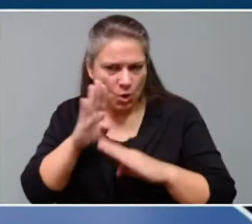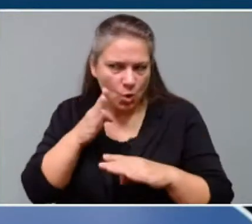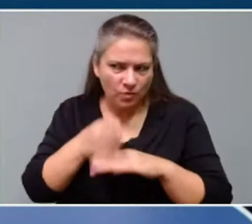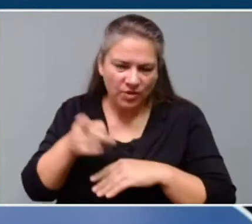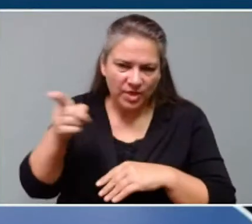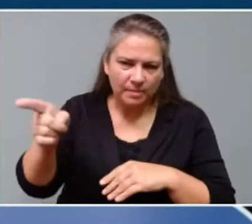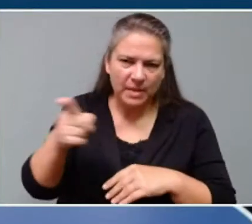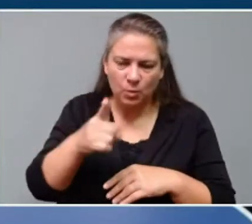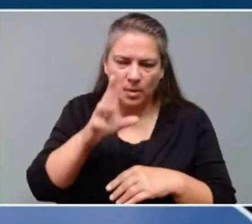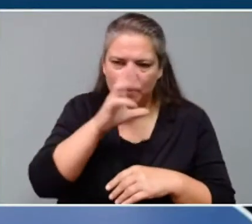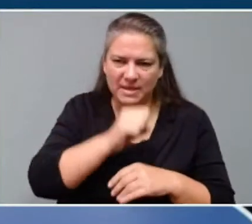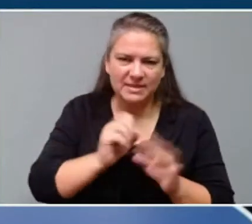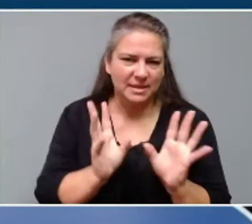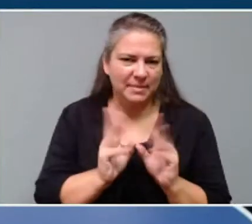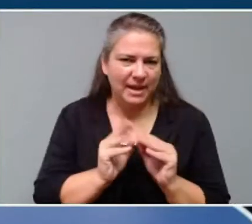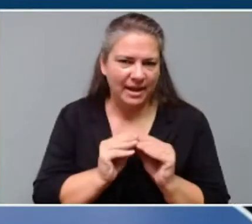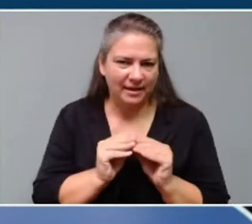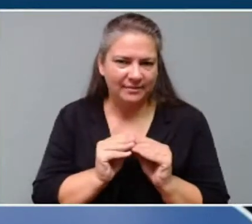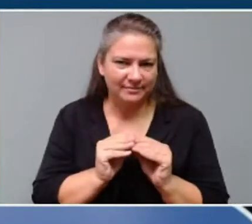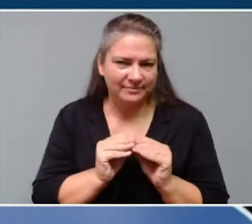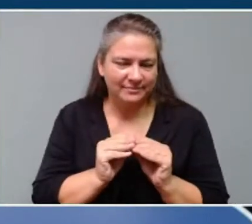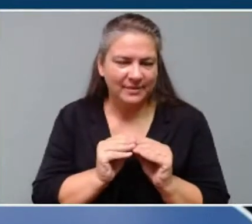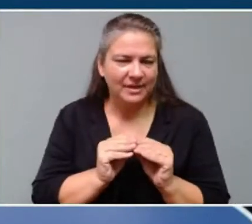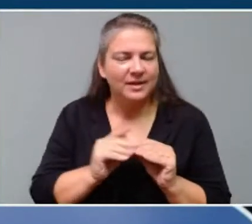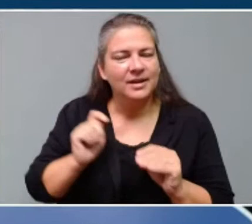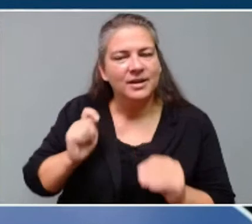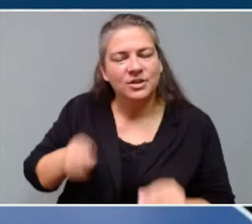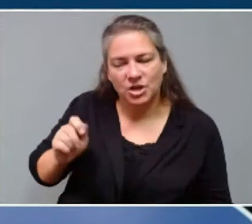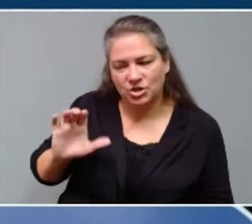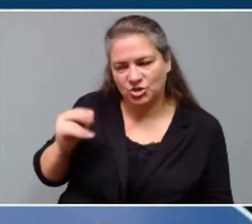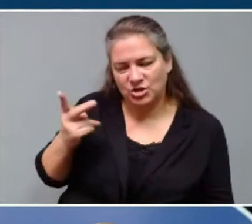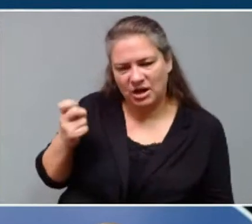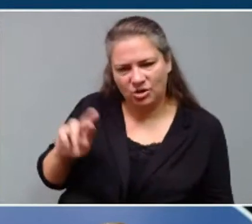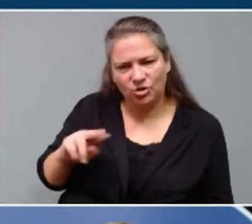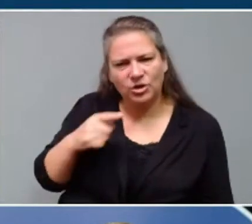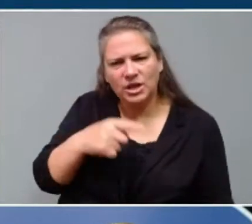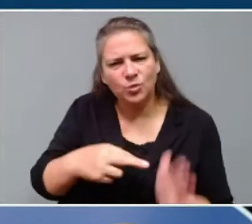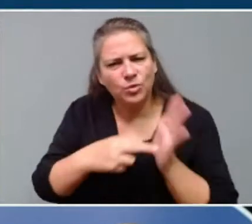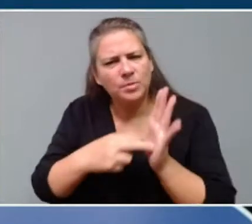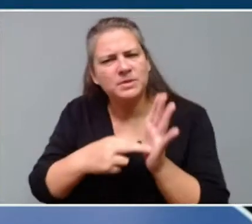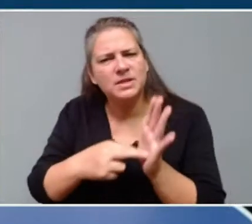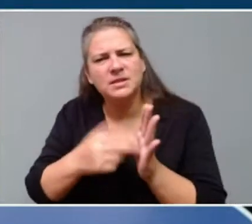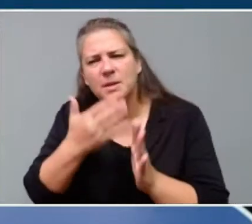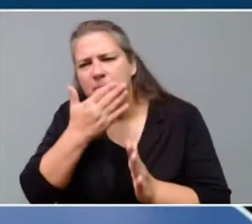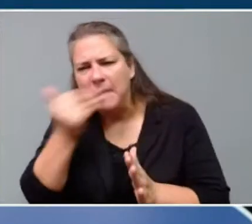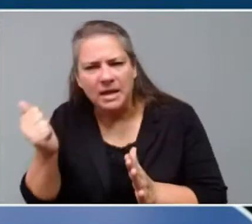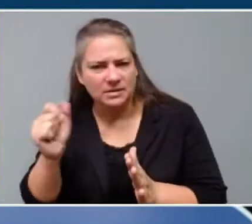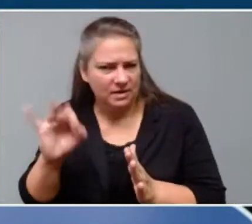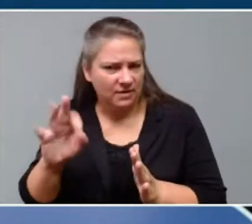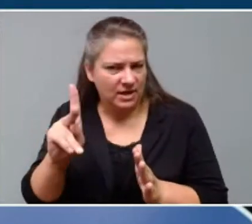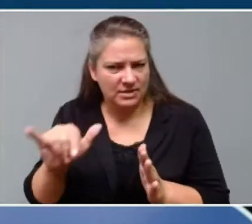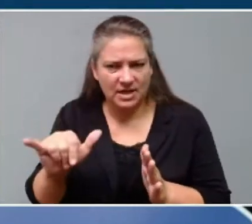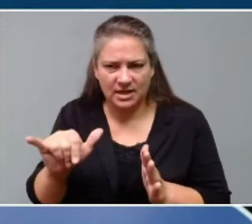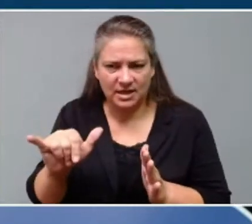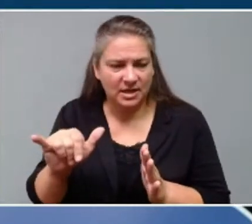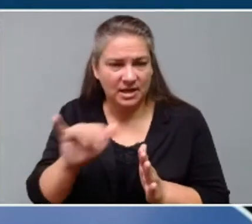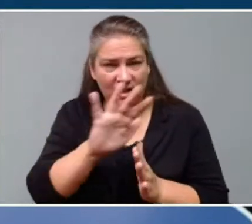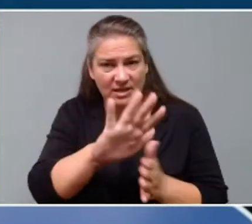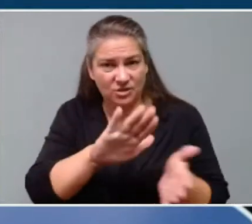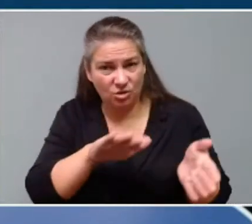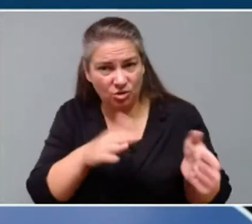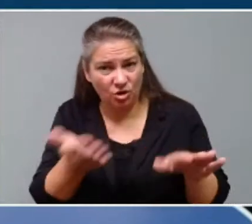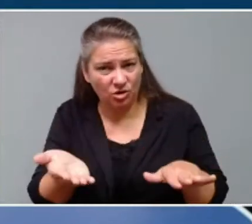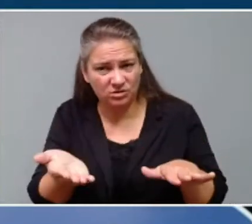meeting. Judge Chandler represents the best of Kentucky. His loss is a personal tragedy to